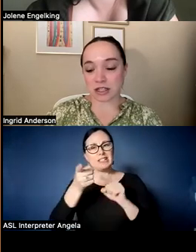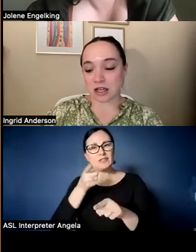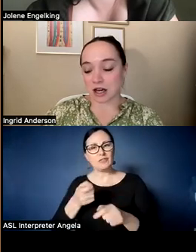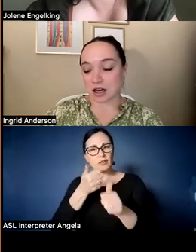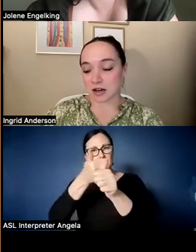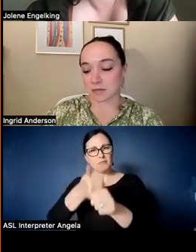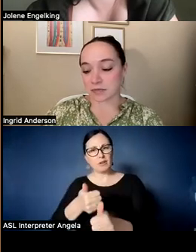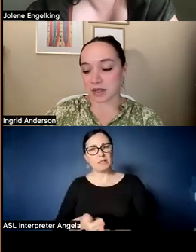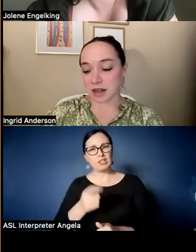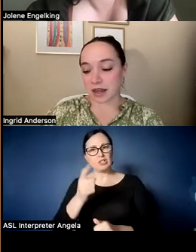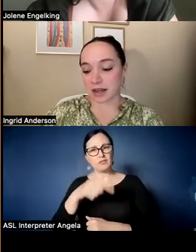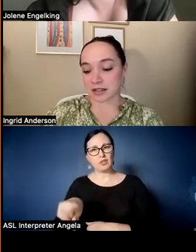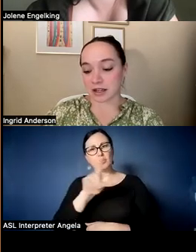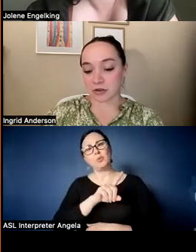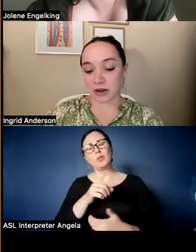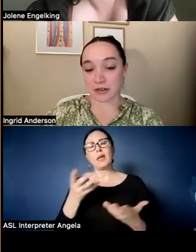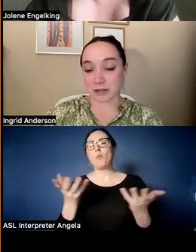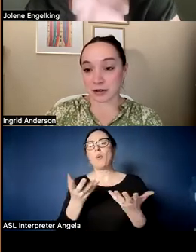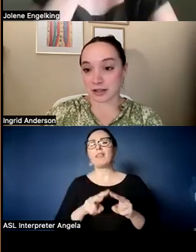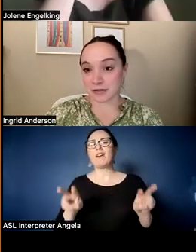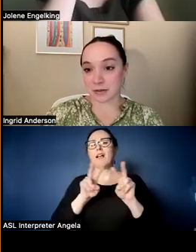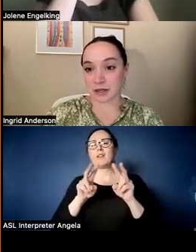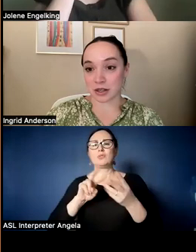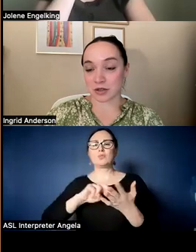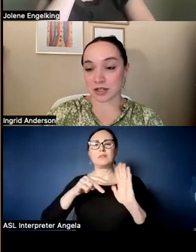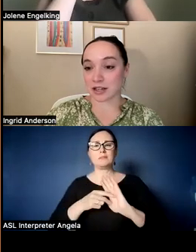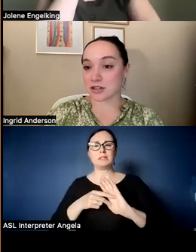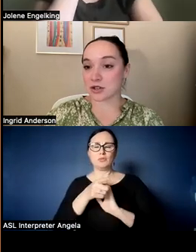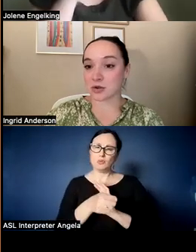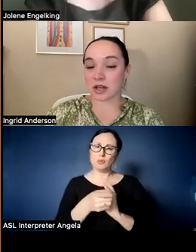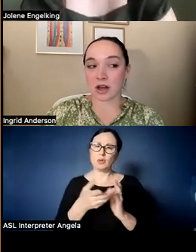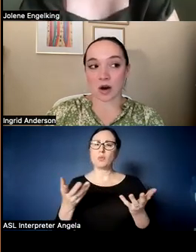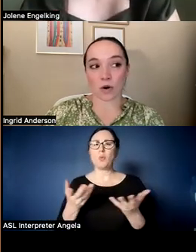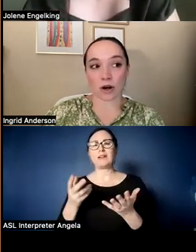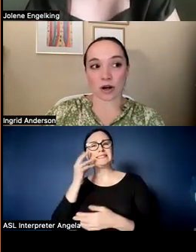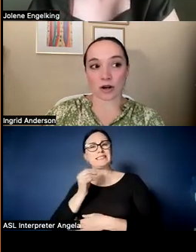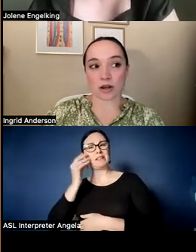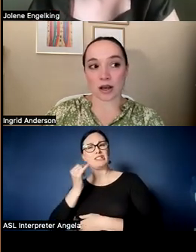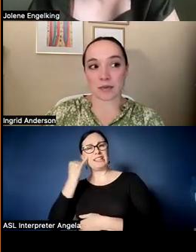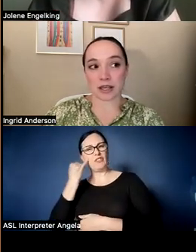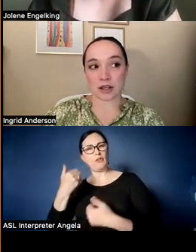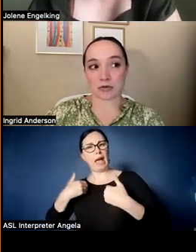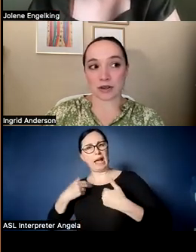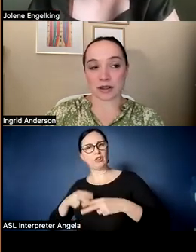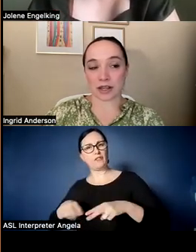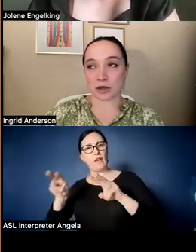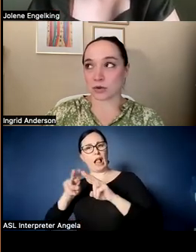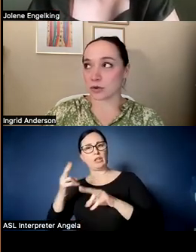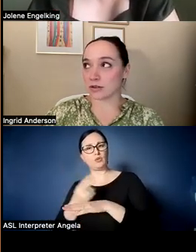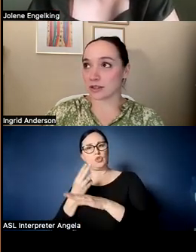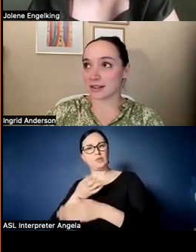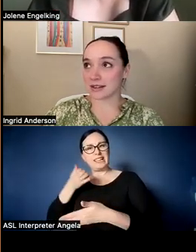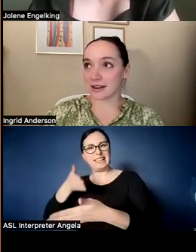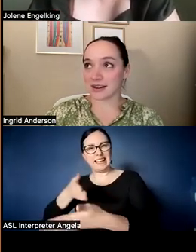you? And if you've had the experience of them being used against you or making you feel like